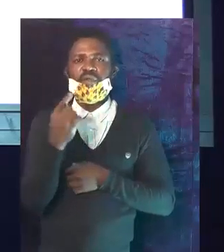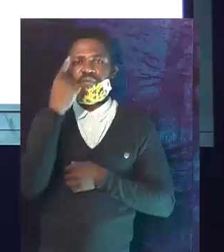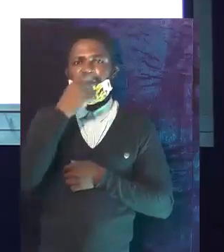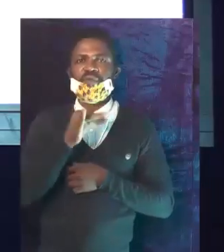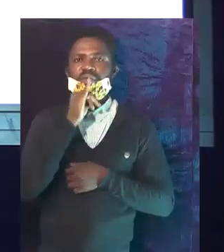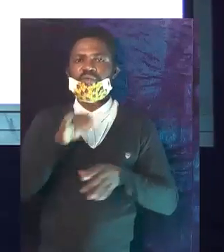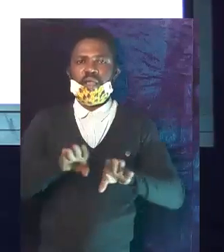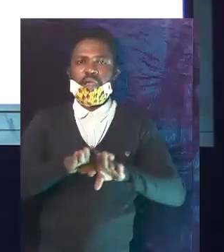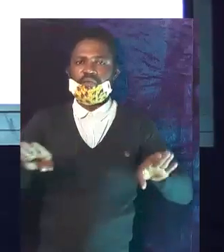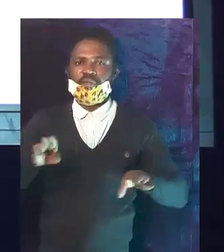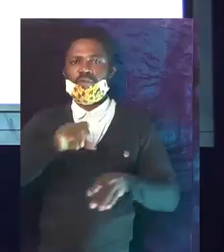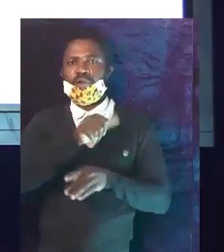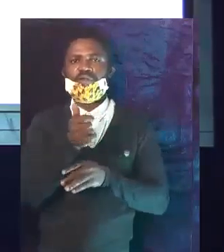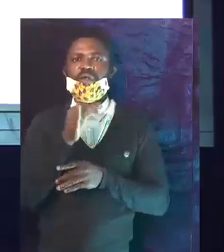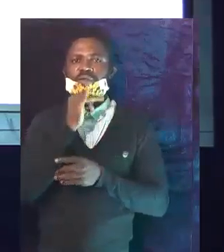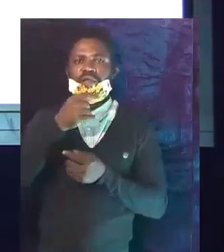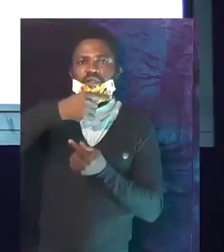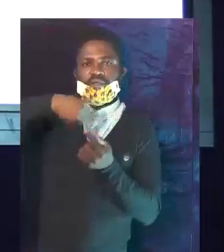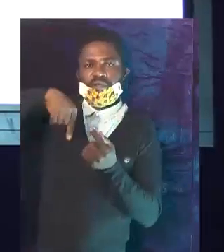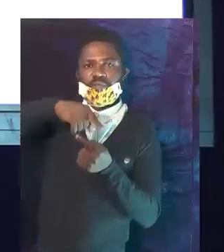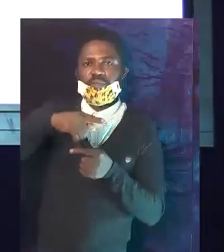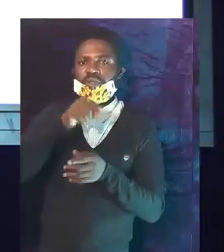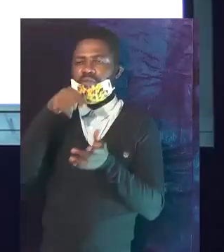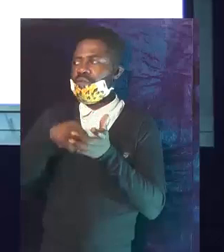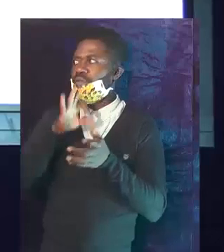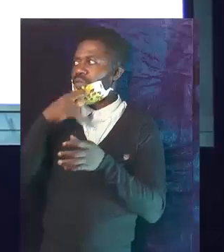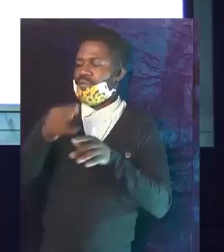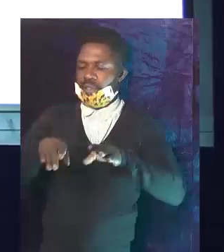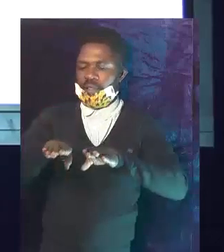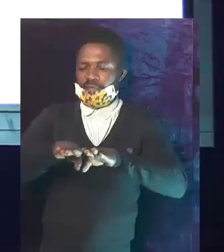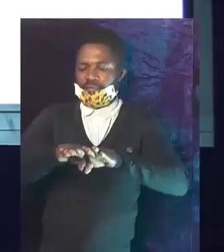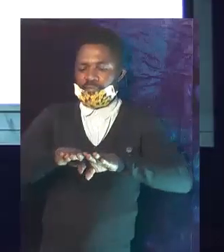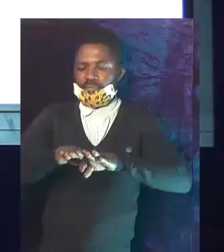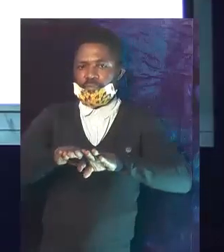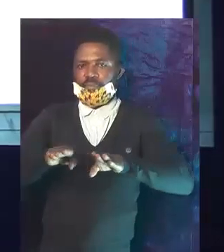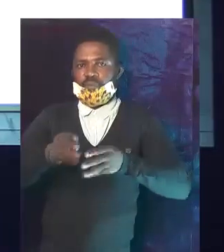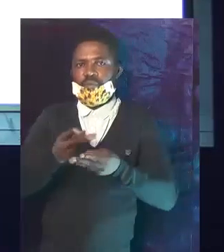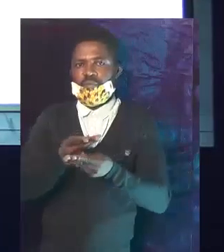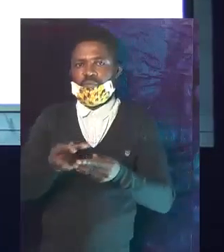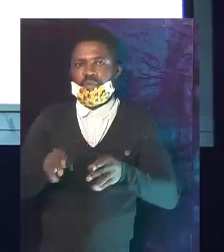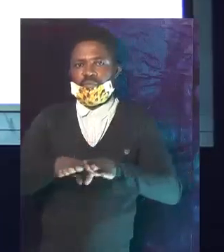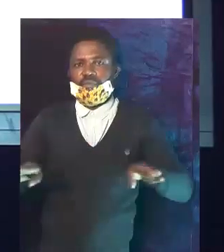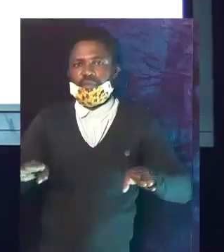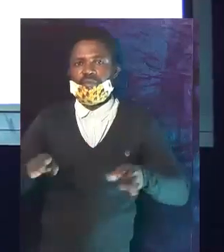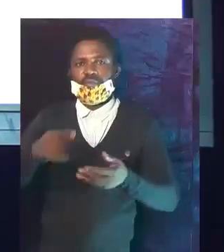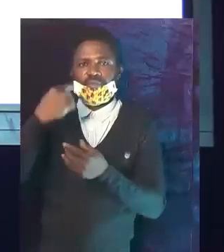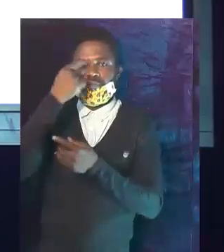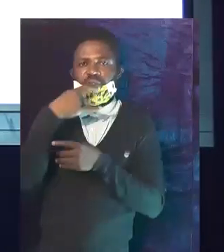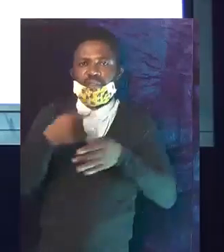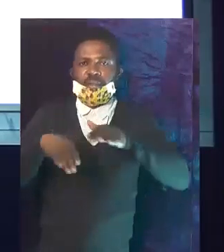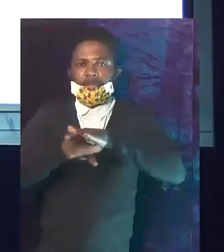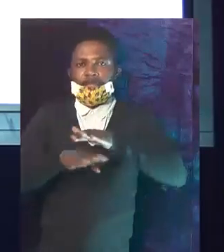one of these faces is flat. The other one is circular. Now, this is a flat face, the base, and then the round body is the